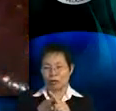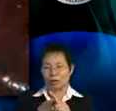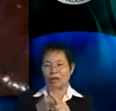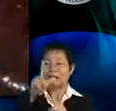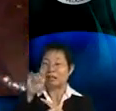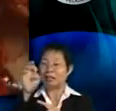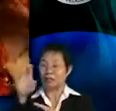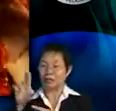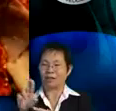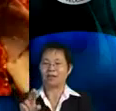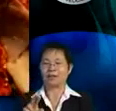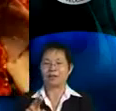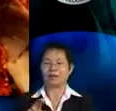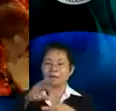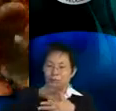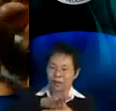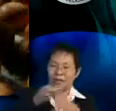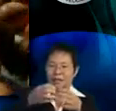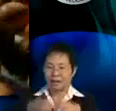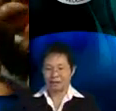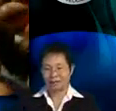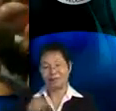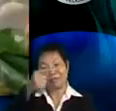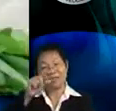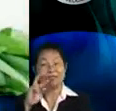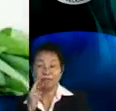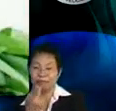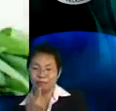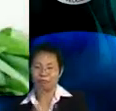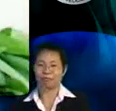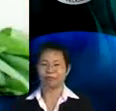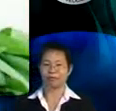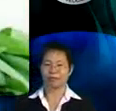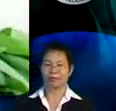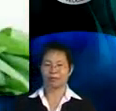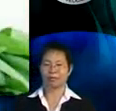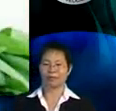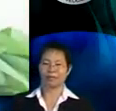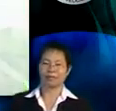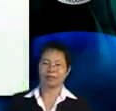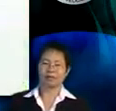liver, meat, eggs, green vegetables.